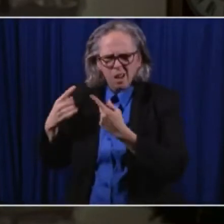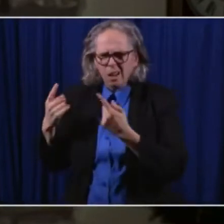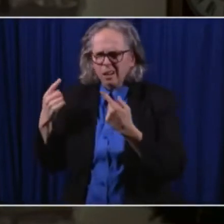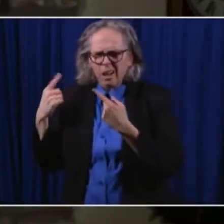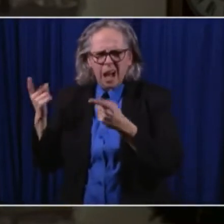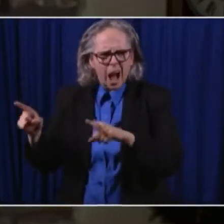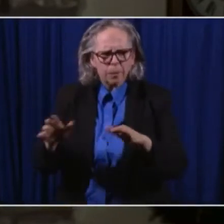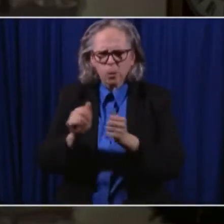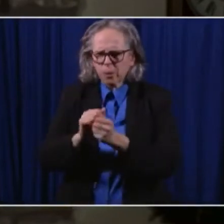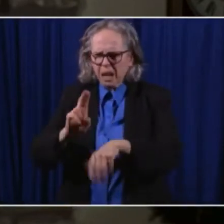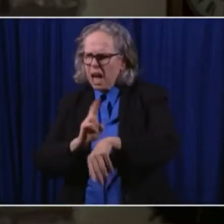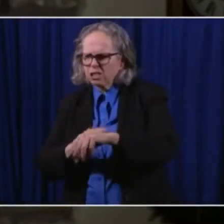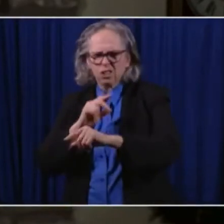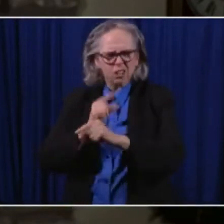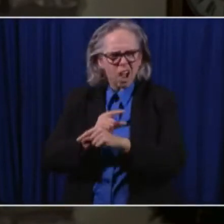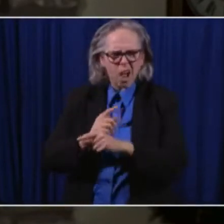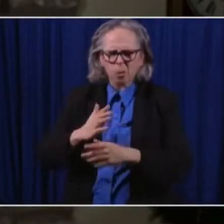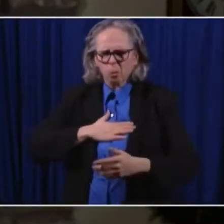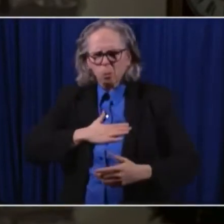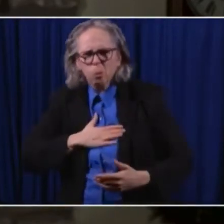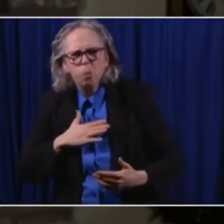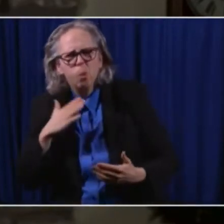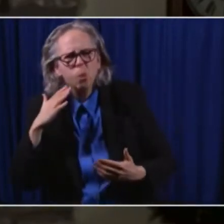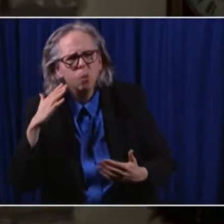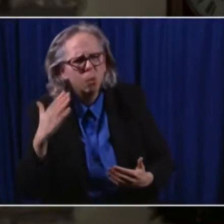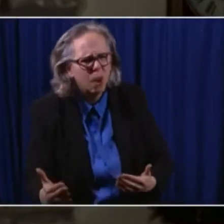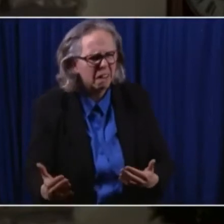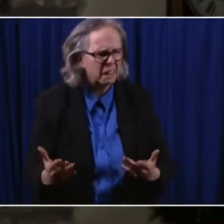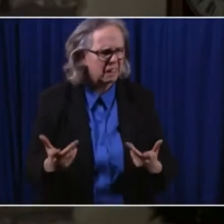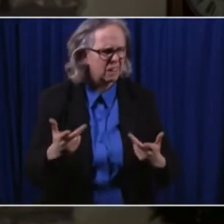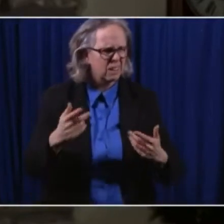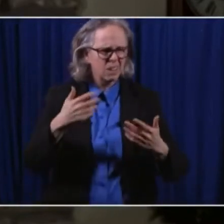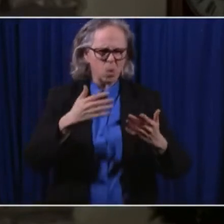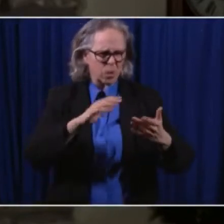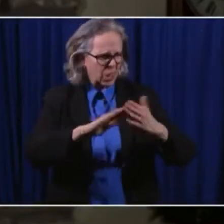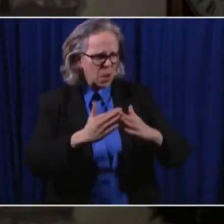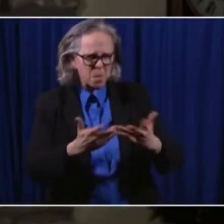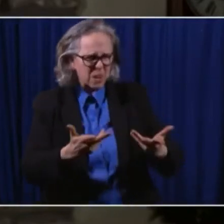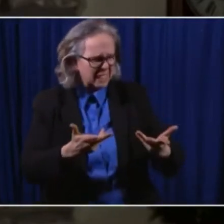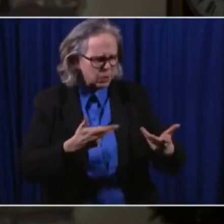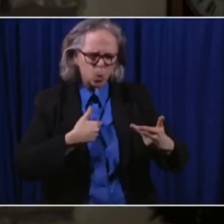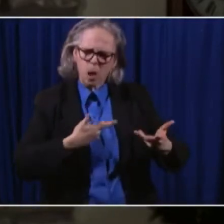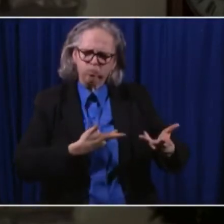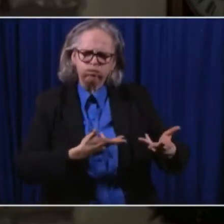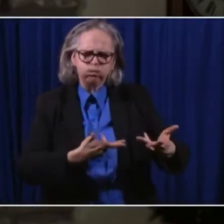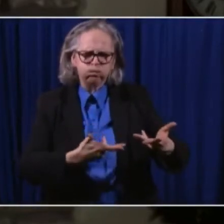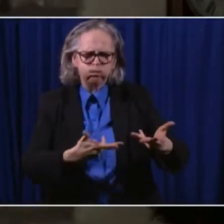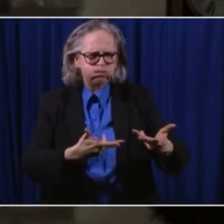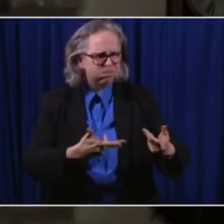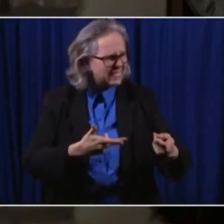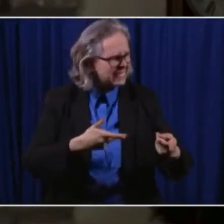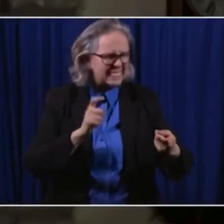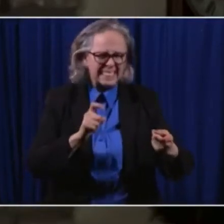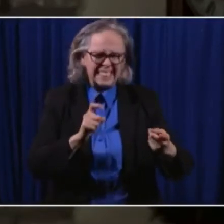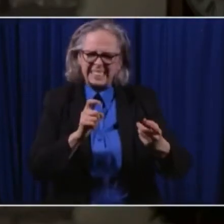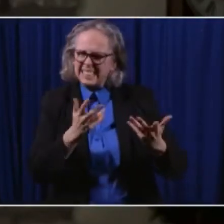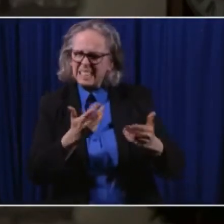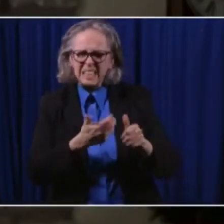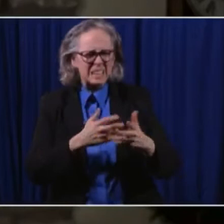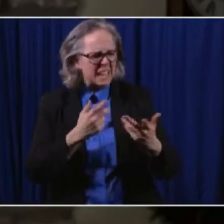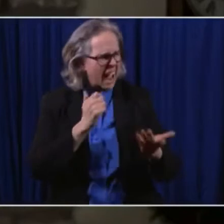that you have gone places that were underserved. You've gone places, frankly, where people asked for you to come in, where they felt that you were